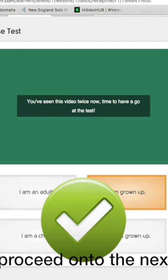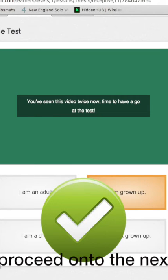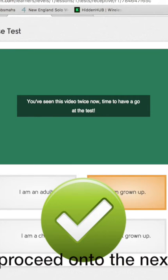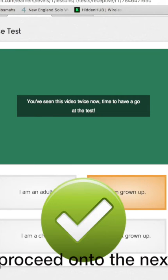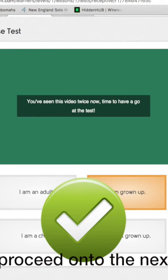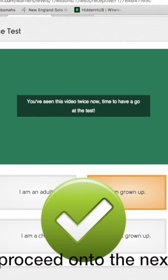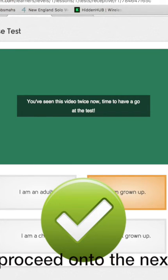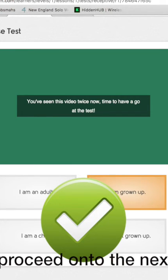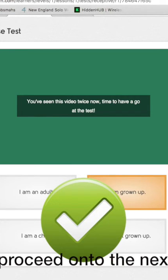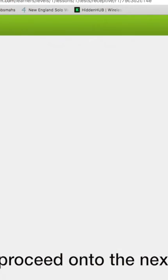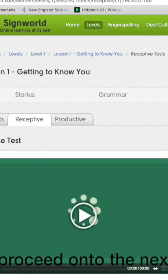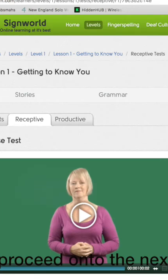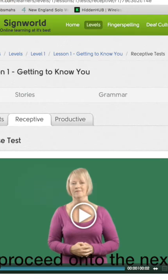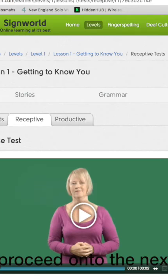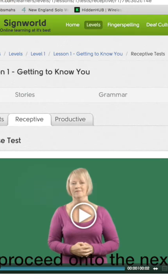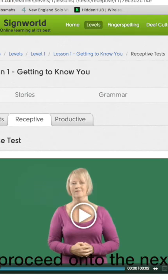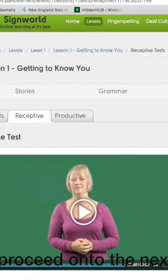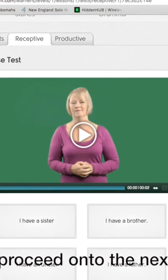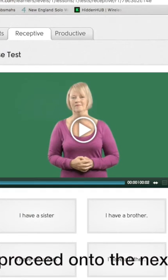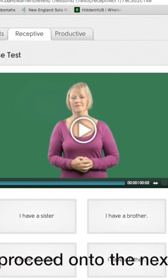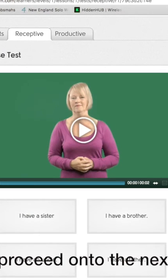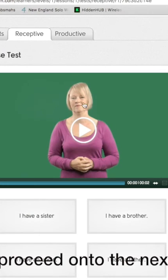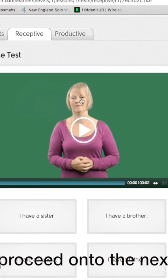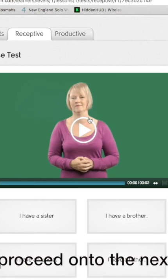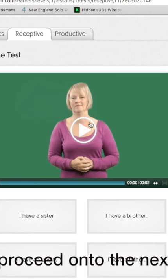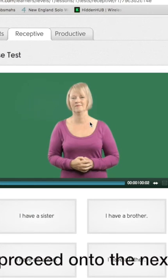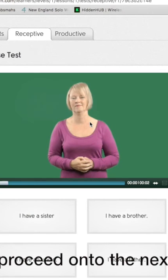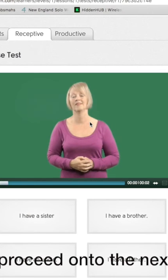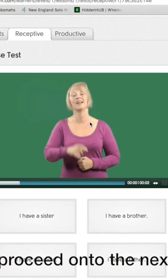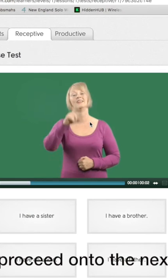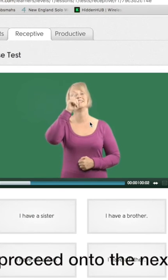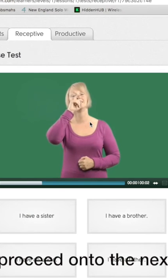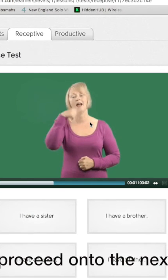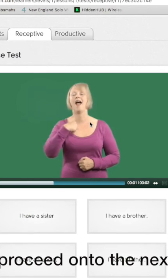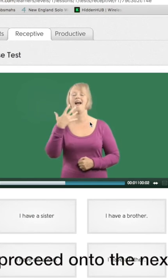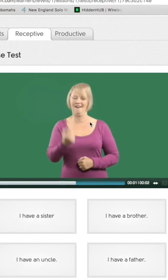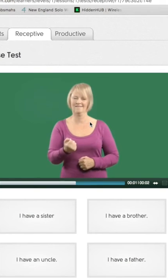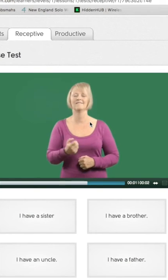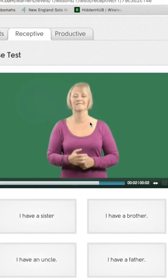and we do the same again.